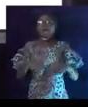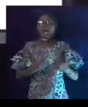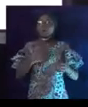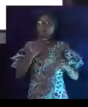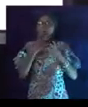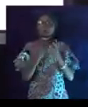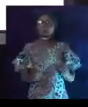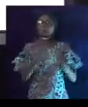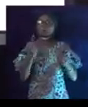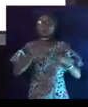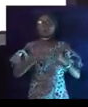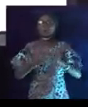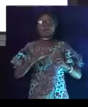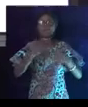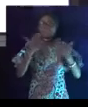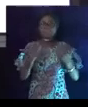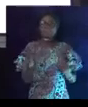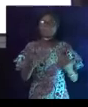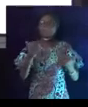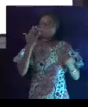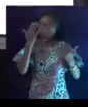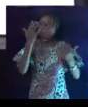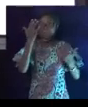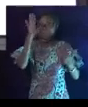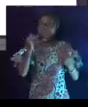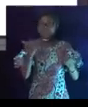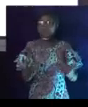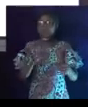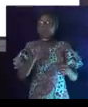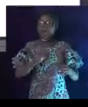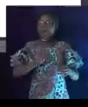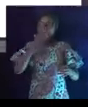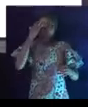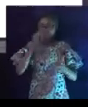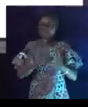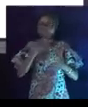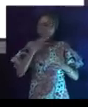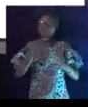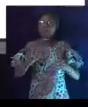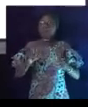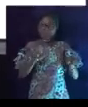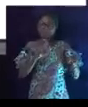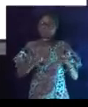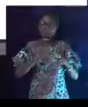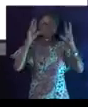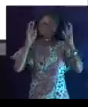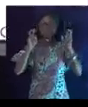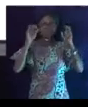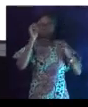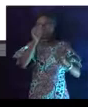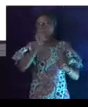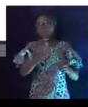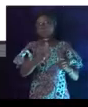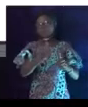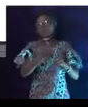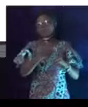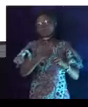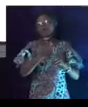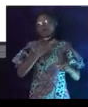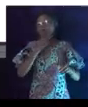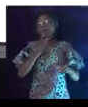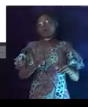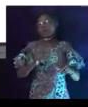to convert is the same as 35 degrees Fahrenheit. So my friend, this is the